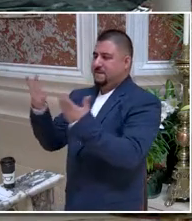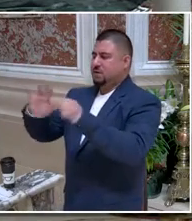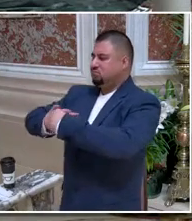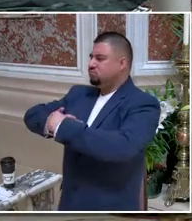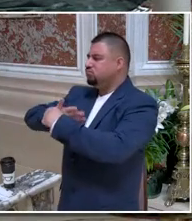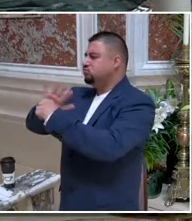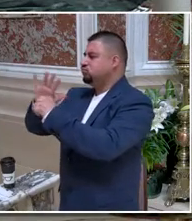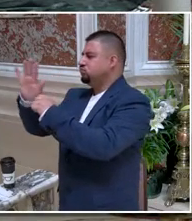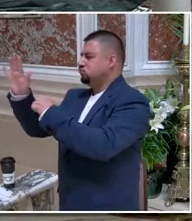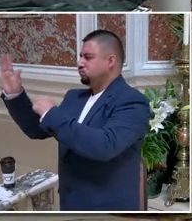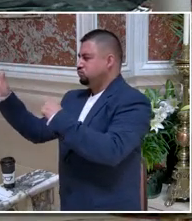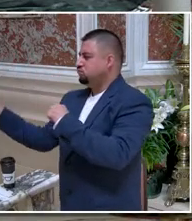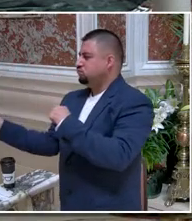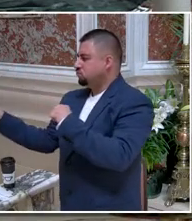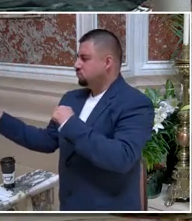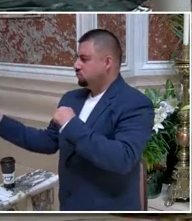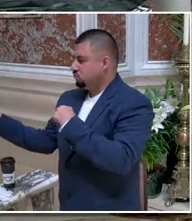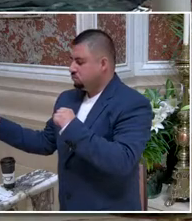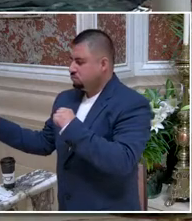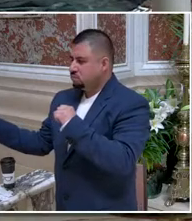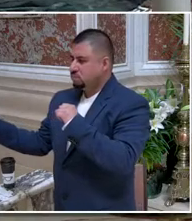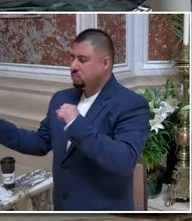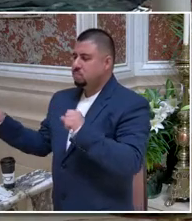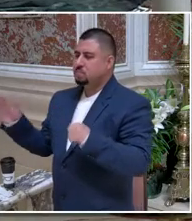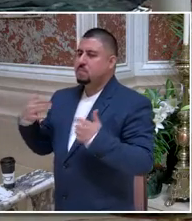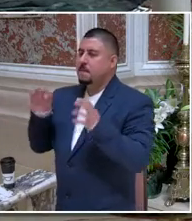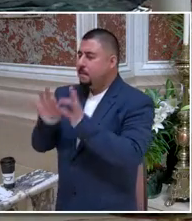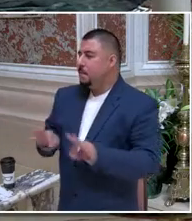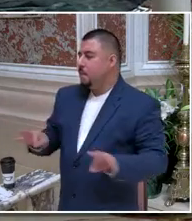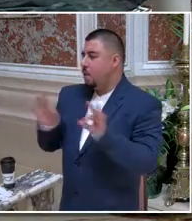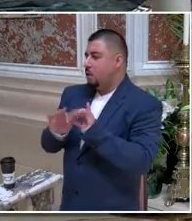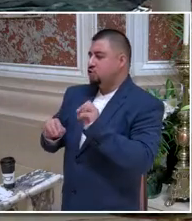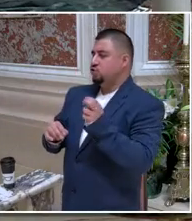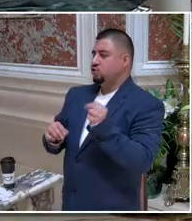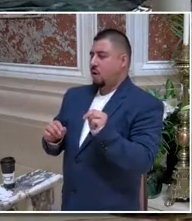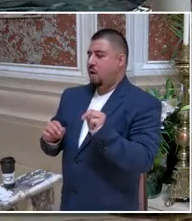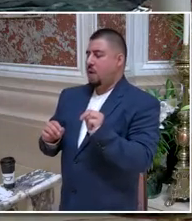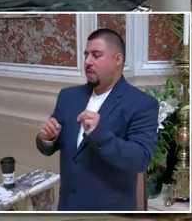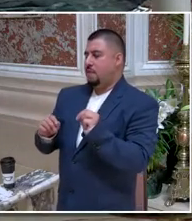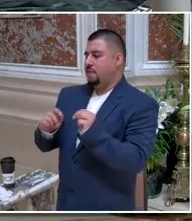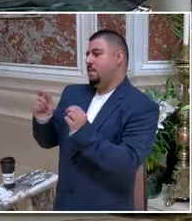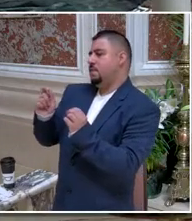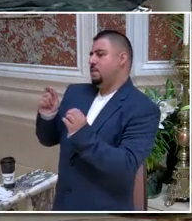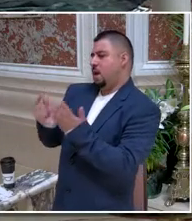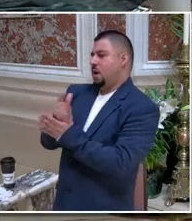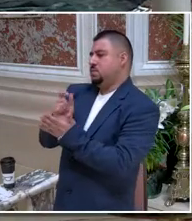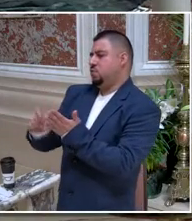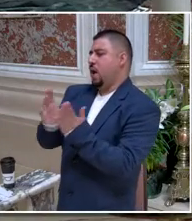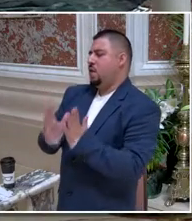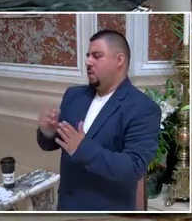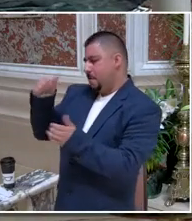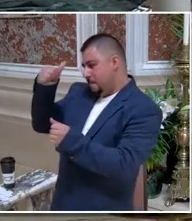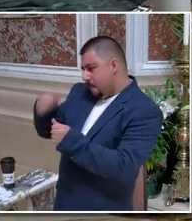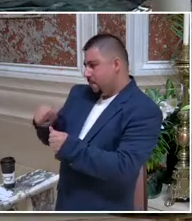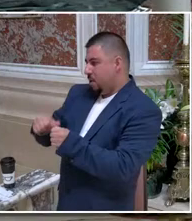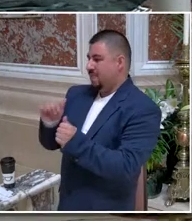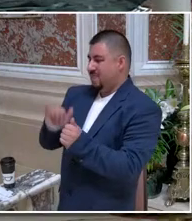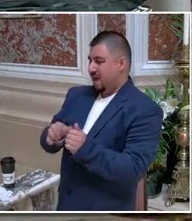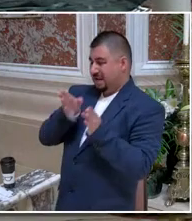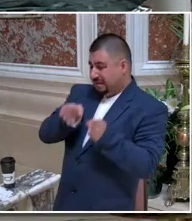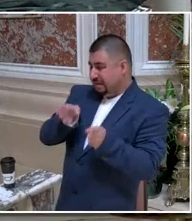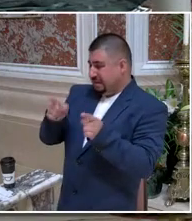tomb. It was very important for John, the gospel writer, to take note that these